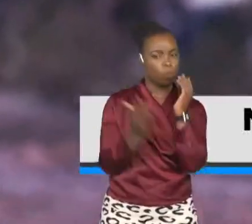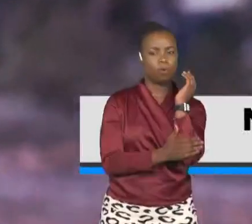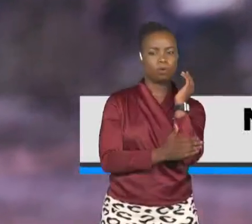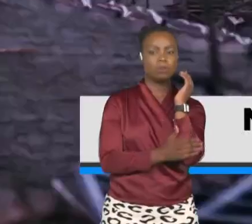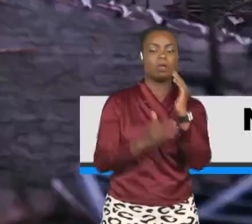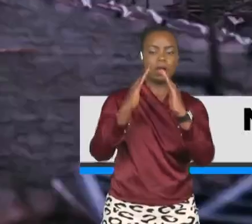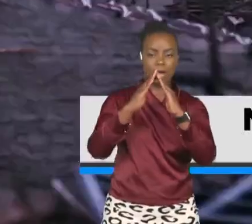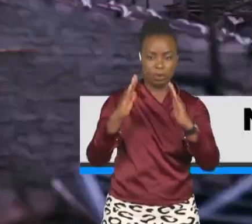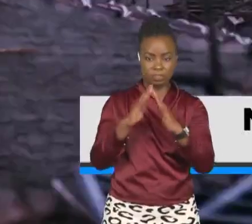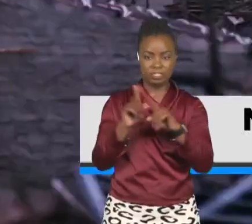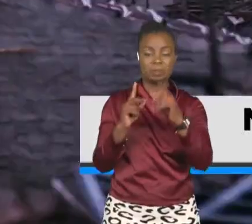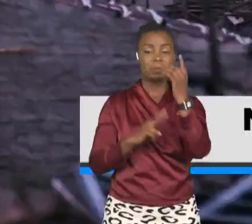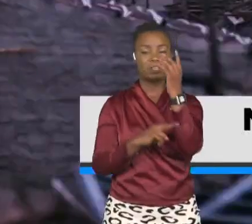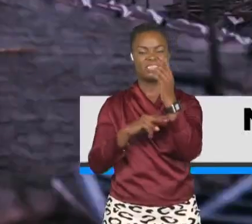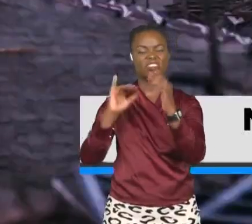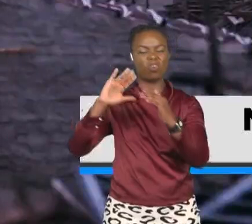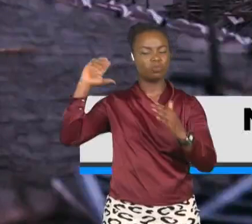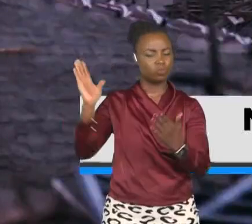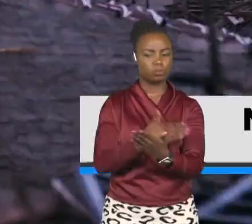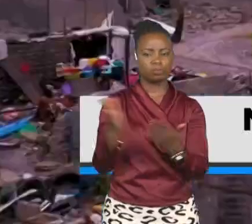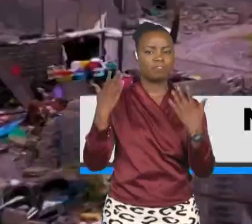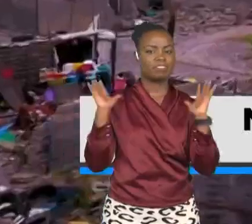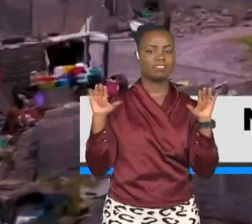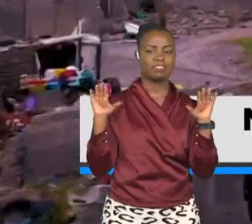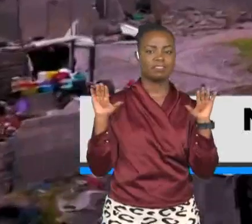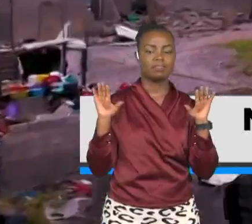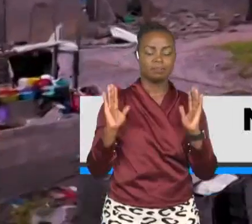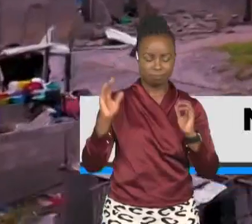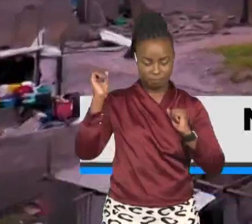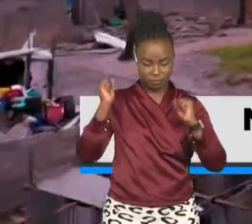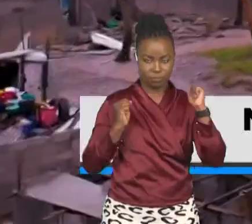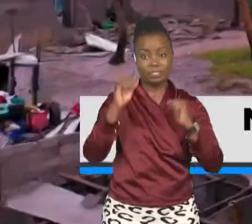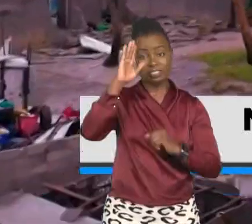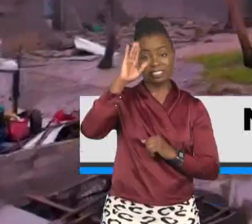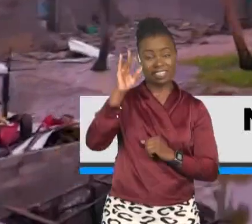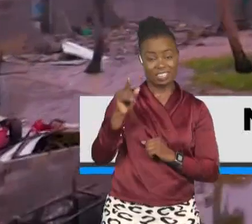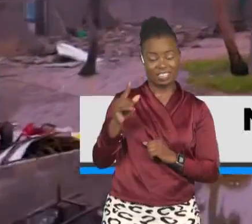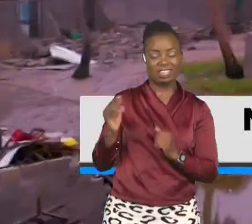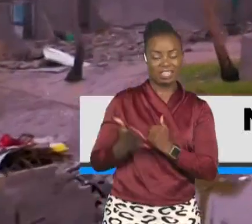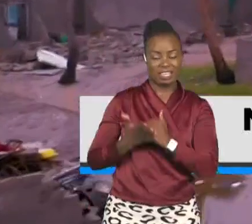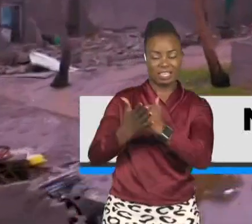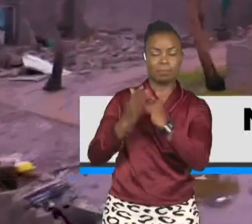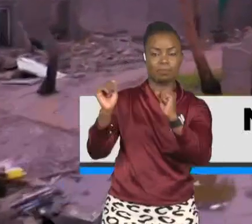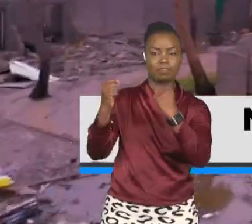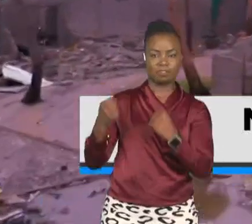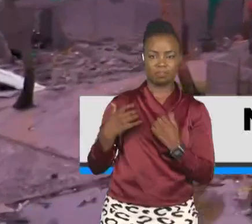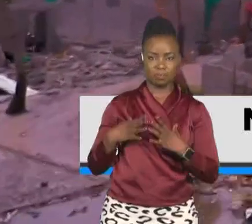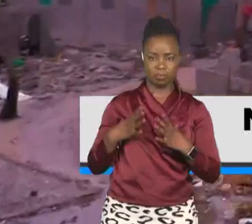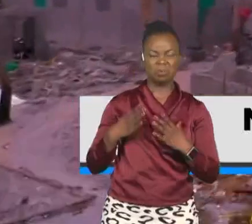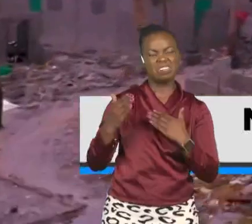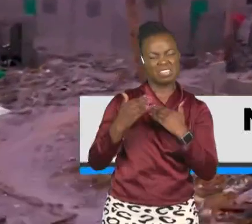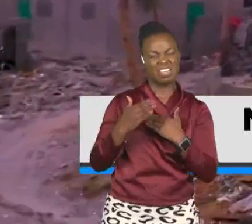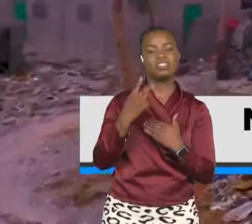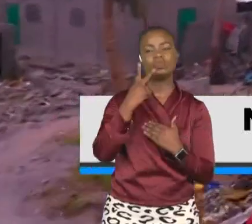most of the region's bridges washed away by flash floods. Soldiers on Sunday helped rescue the surviving nearly 200